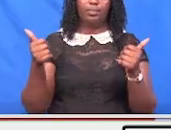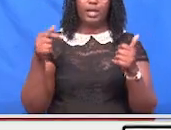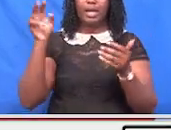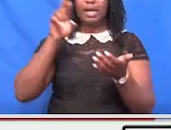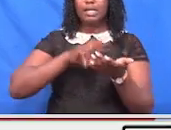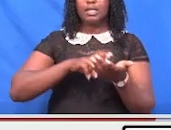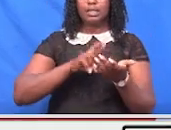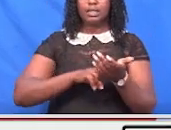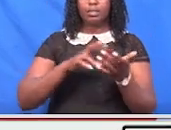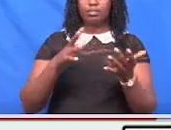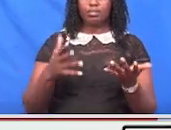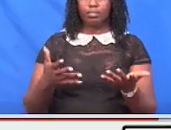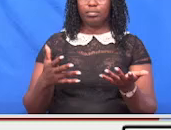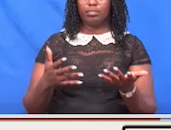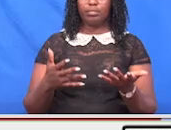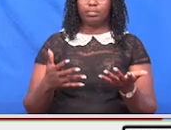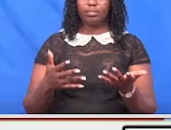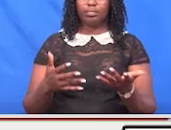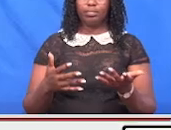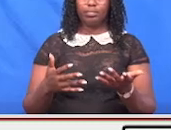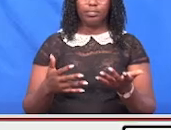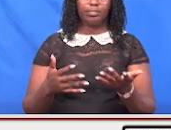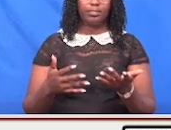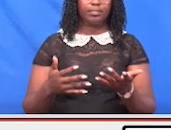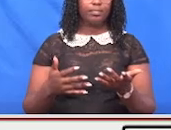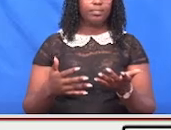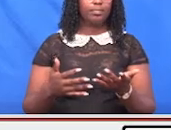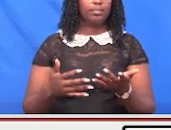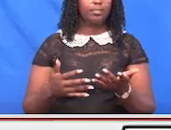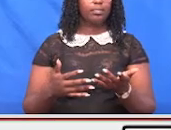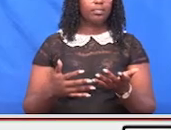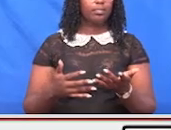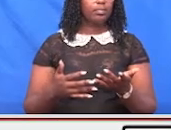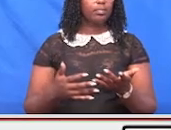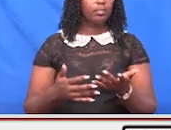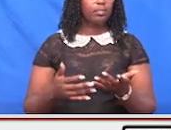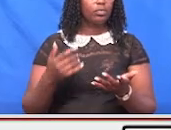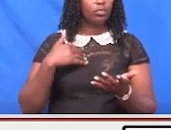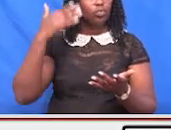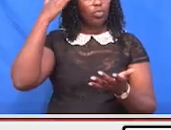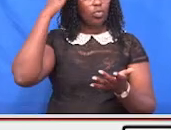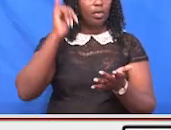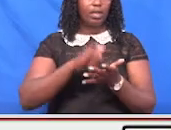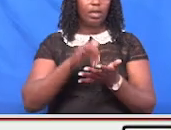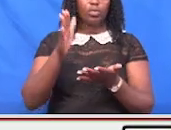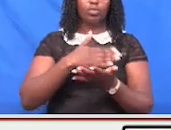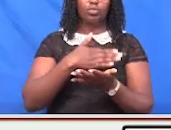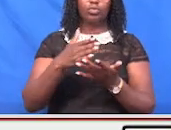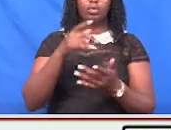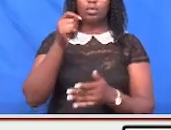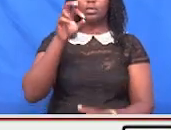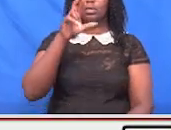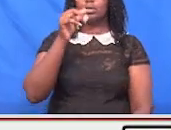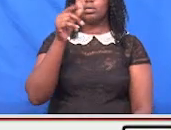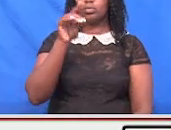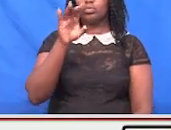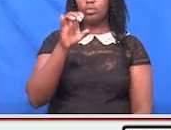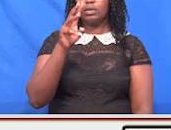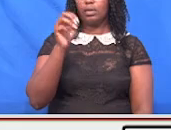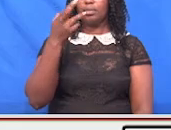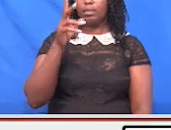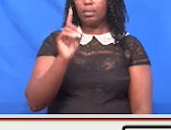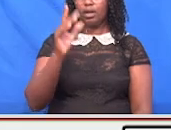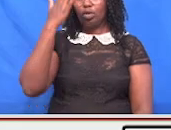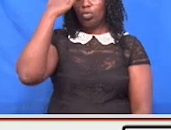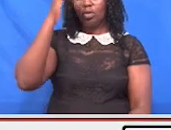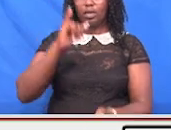Registering a trademark. Now, for example, today, the Anguka Nayo, you probably know that song, Anguka Nayo. That particular song crew